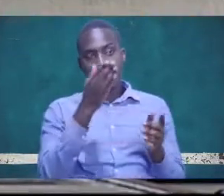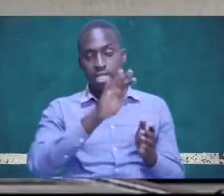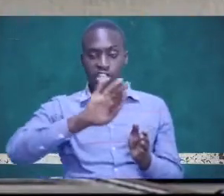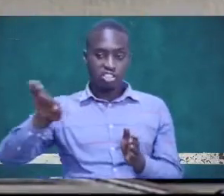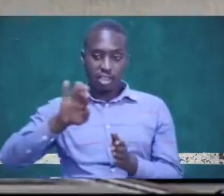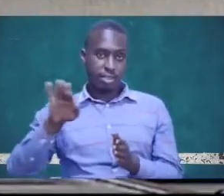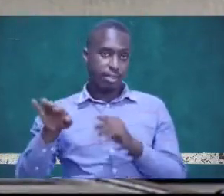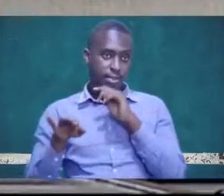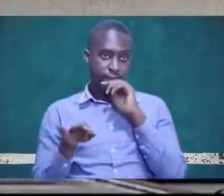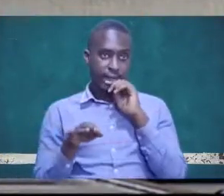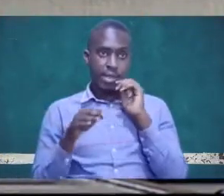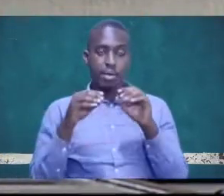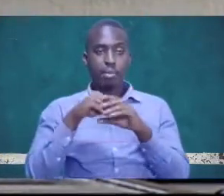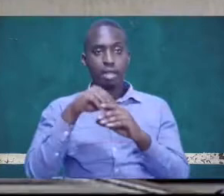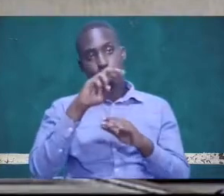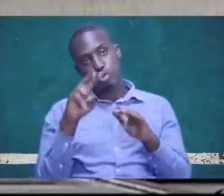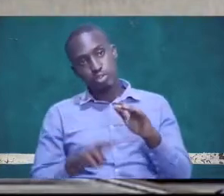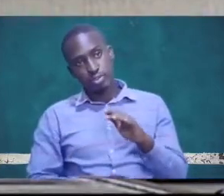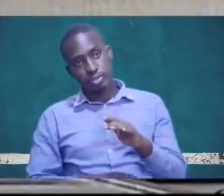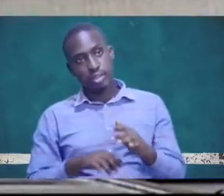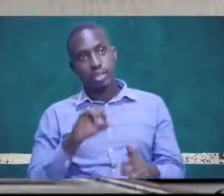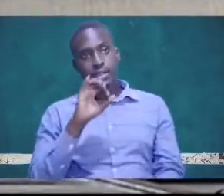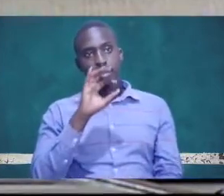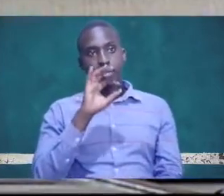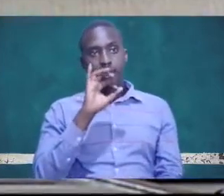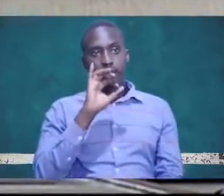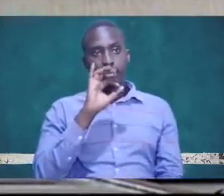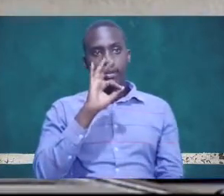side, they undergo the fission